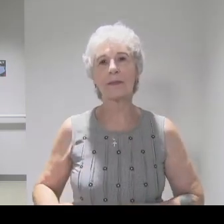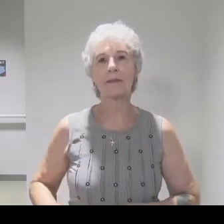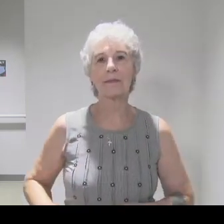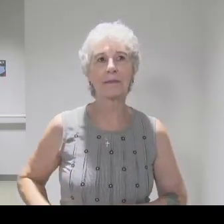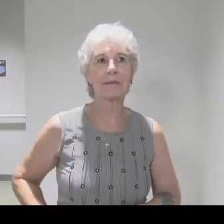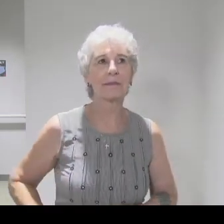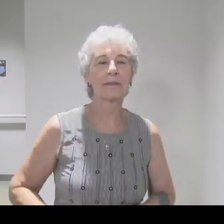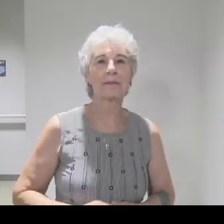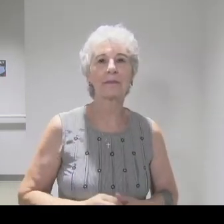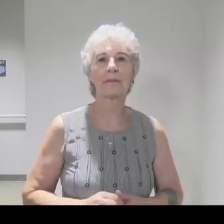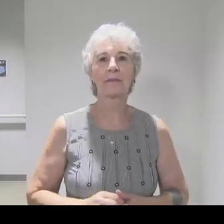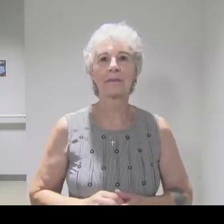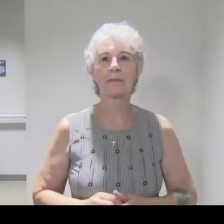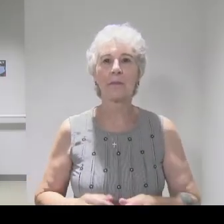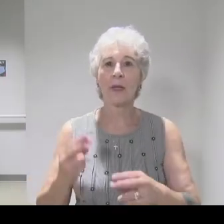Messiah.